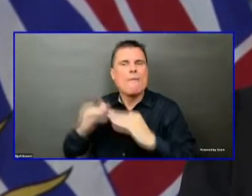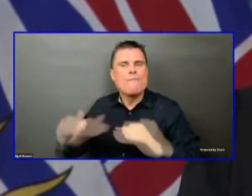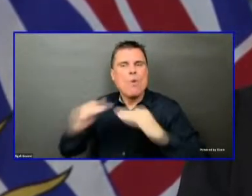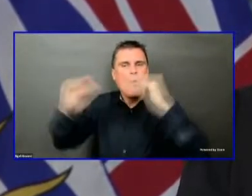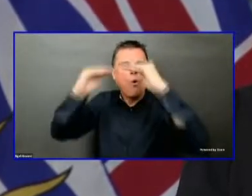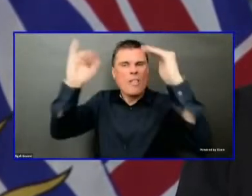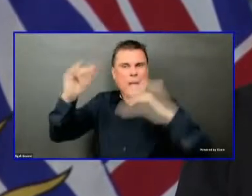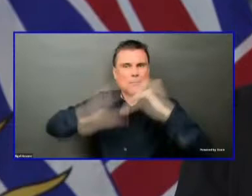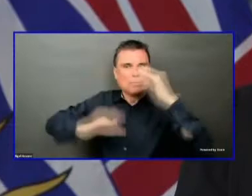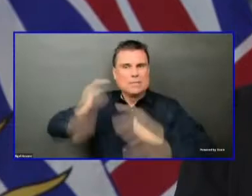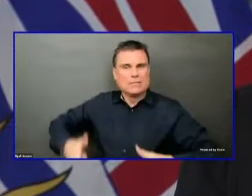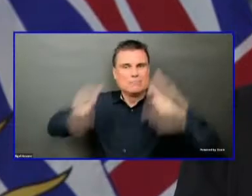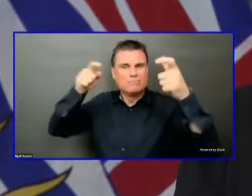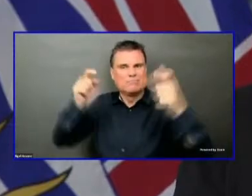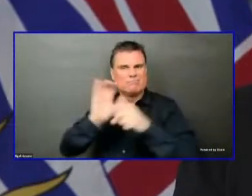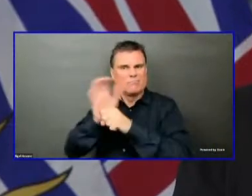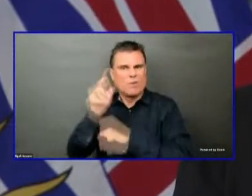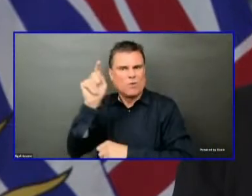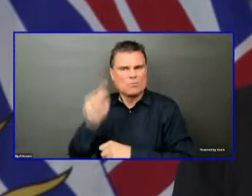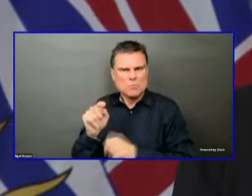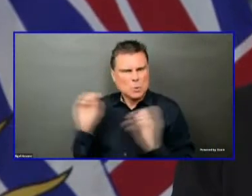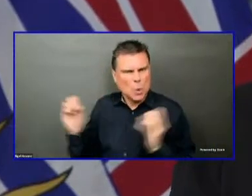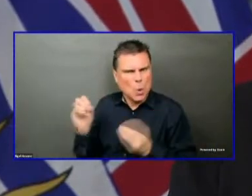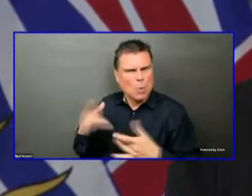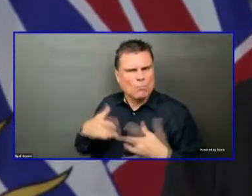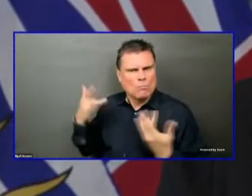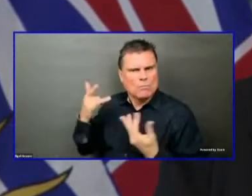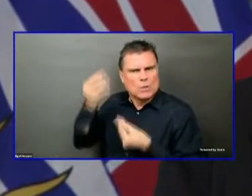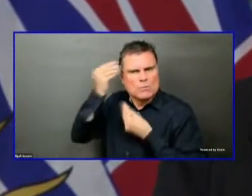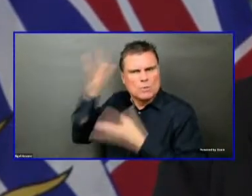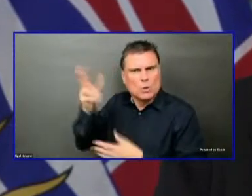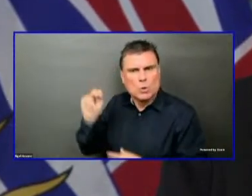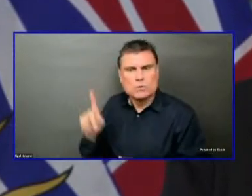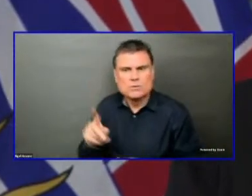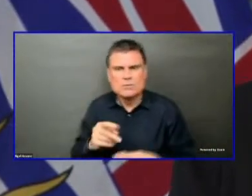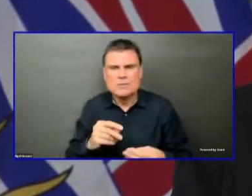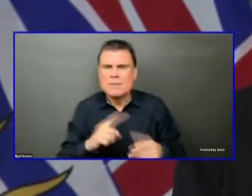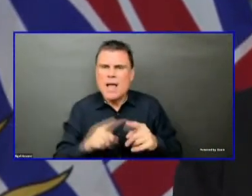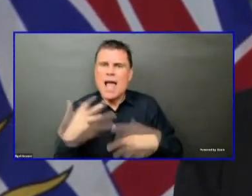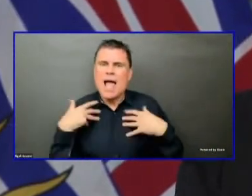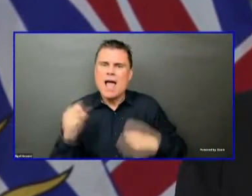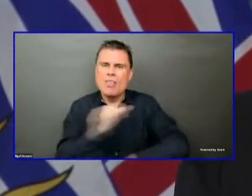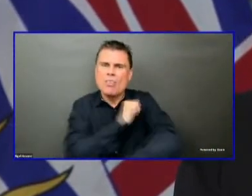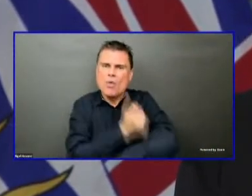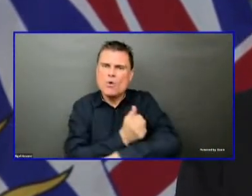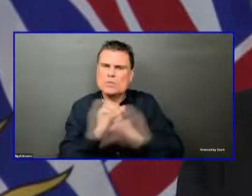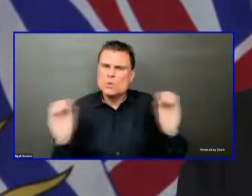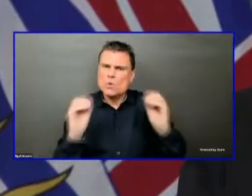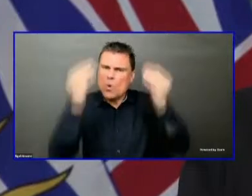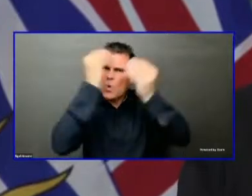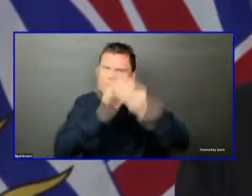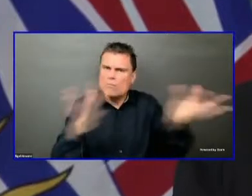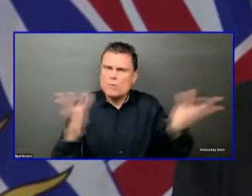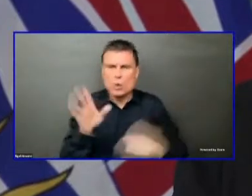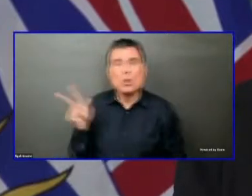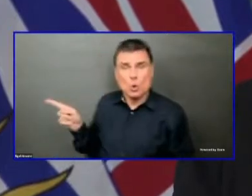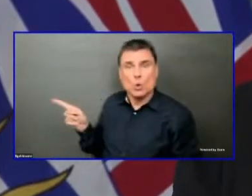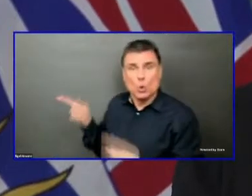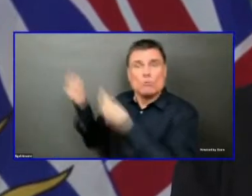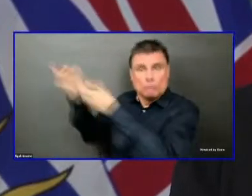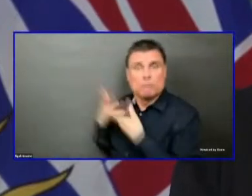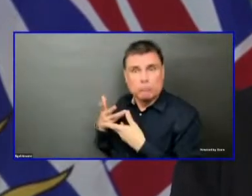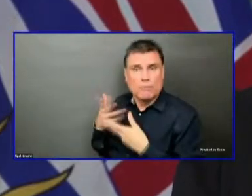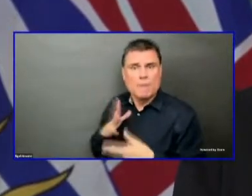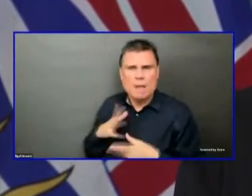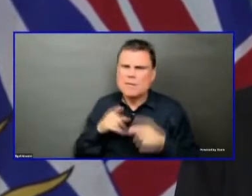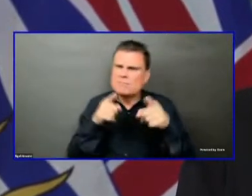in the hospital? Yeah, so I can't answer that directly other than I know that there was investigations